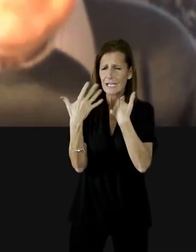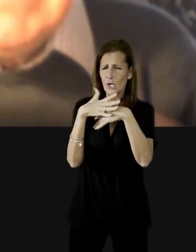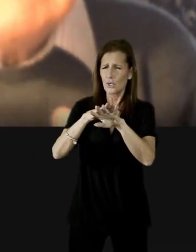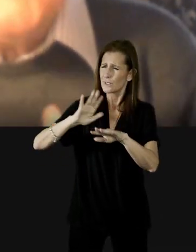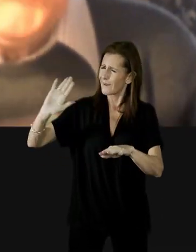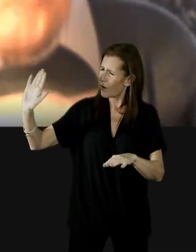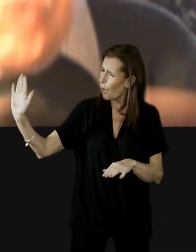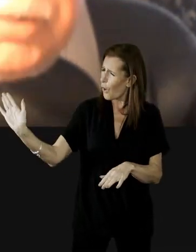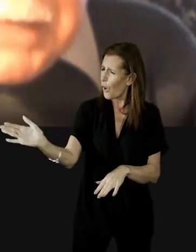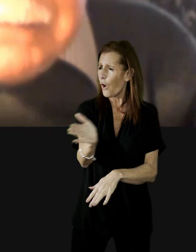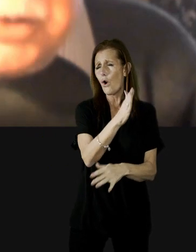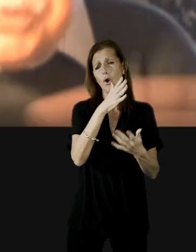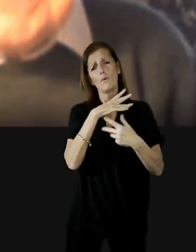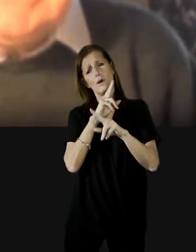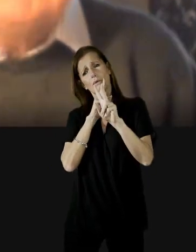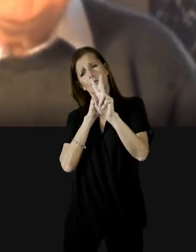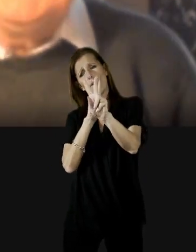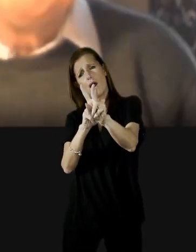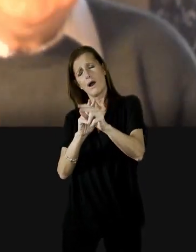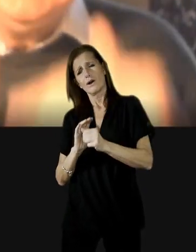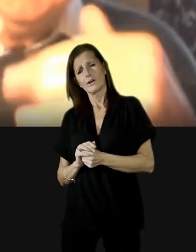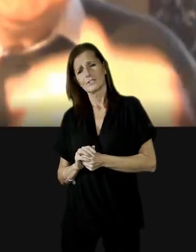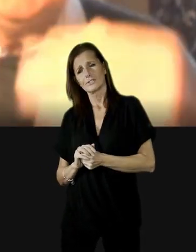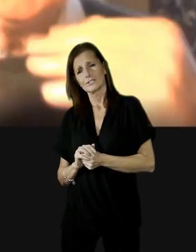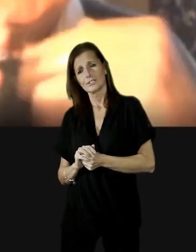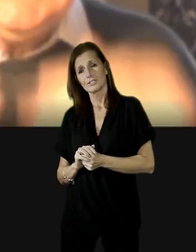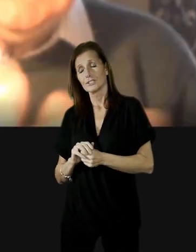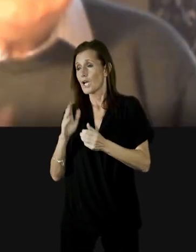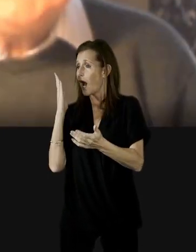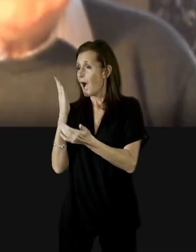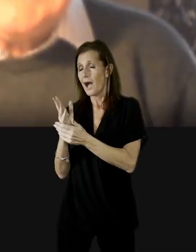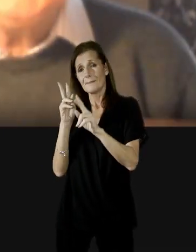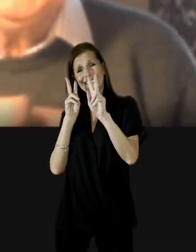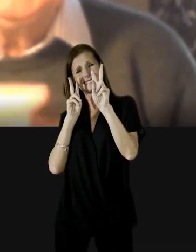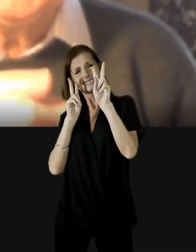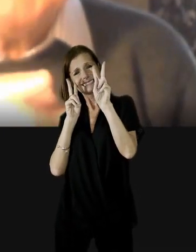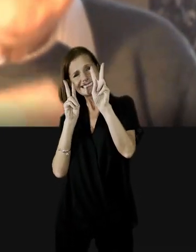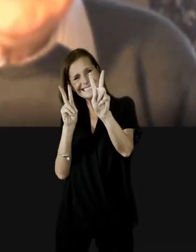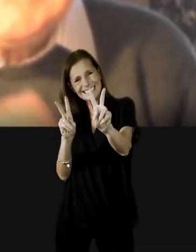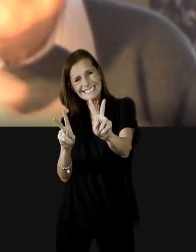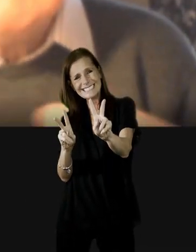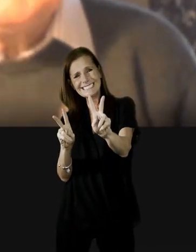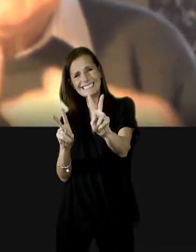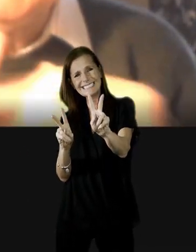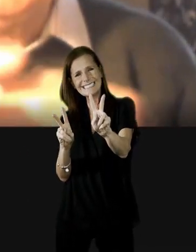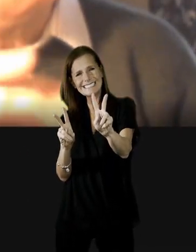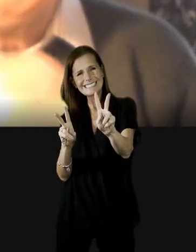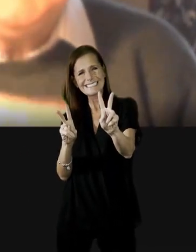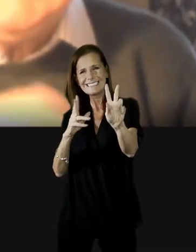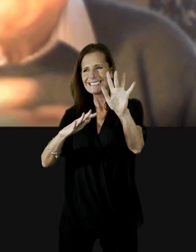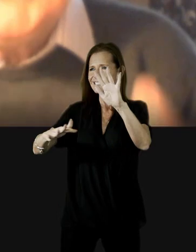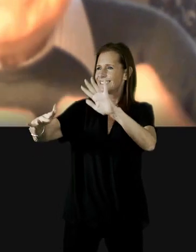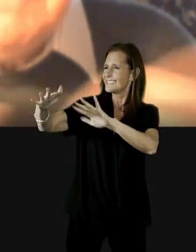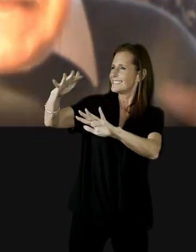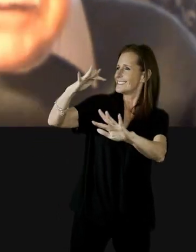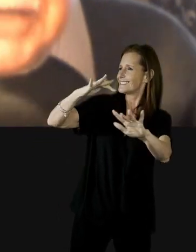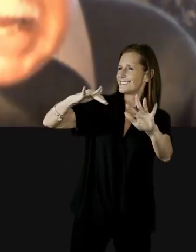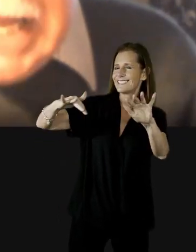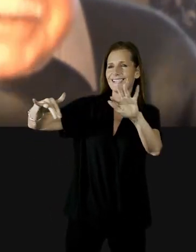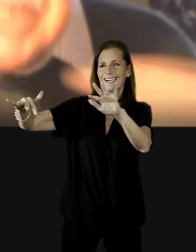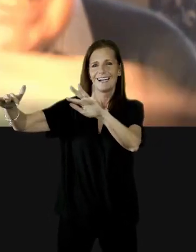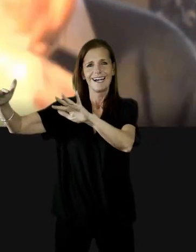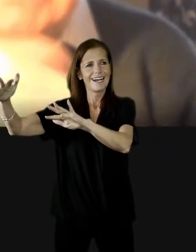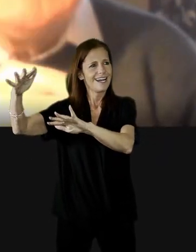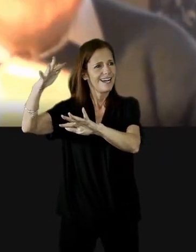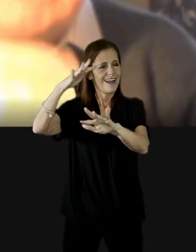inclusive for all people who wanted to come to them. And I think seeing that in action, seeing the vibrant effect that it's